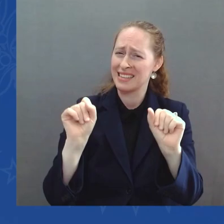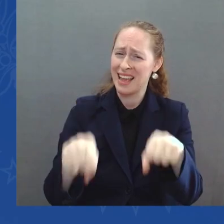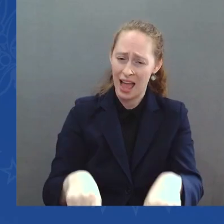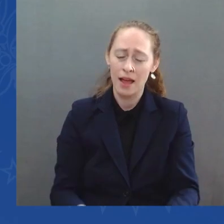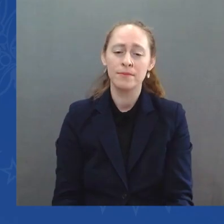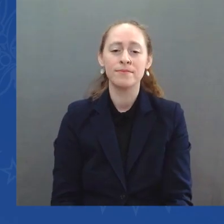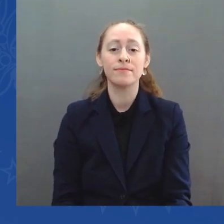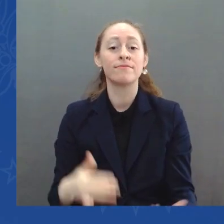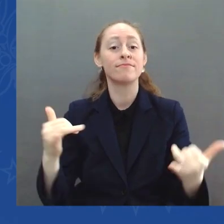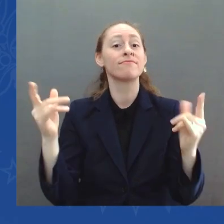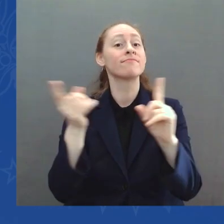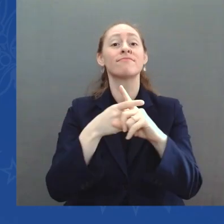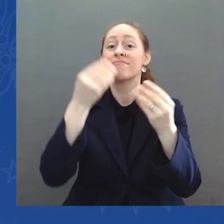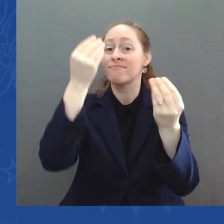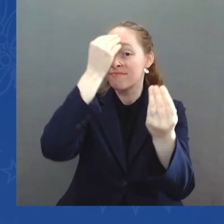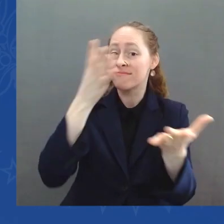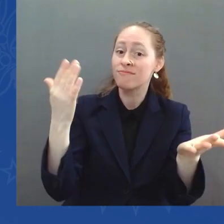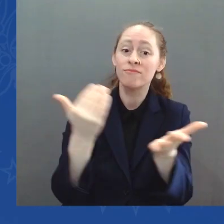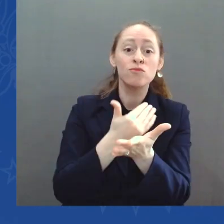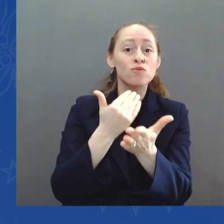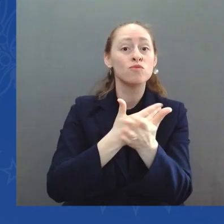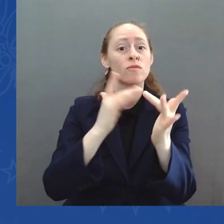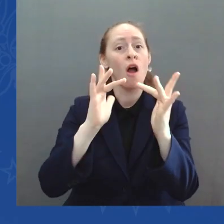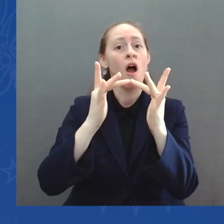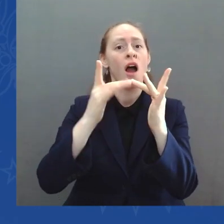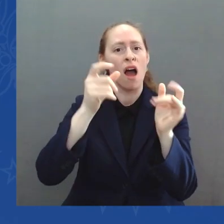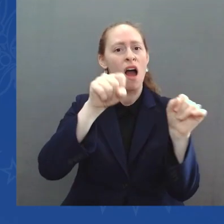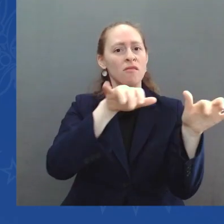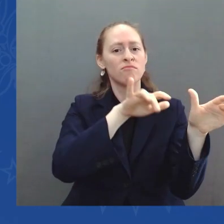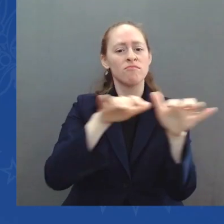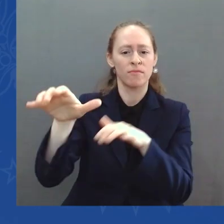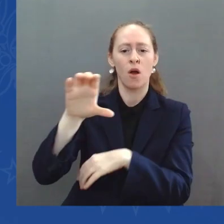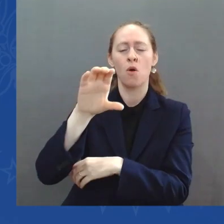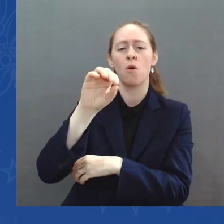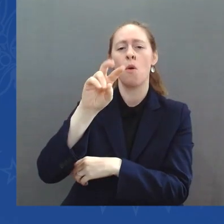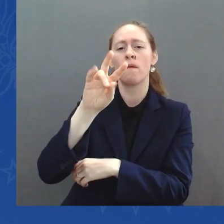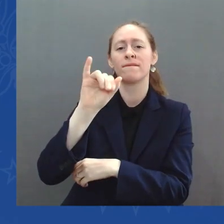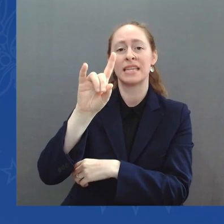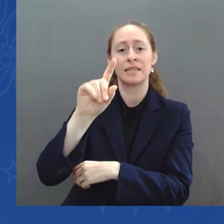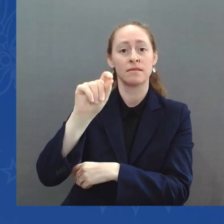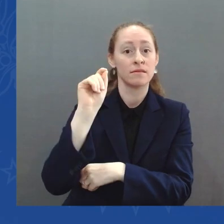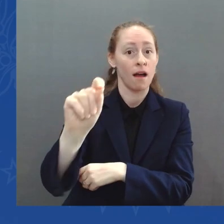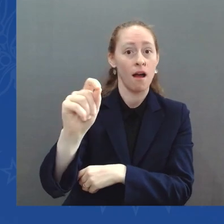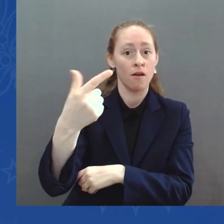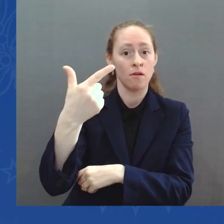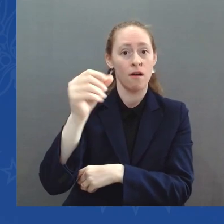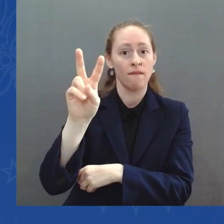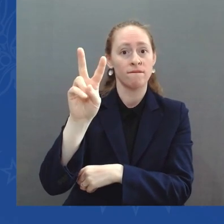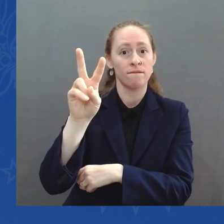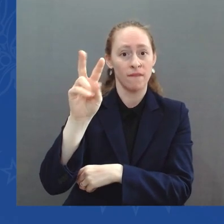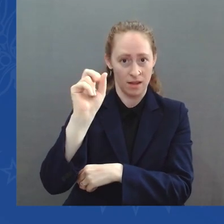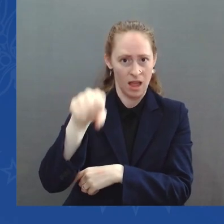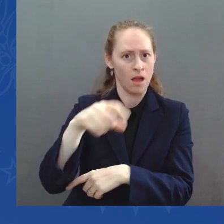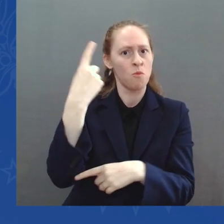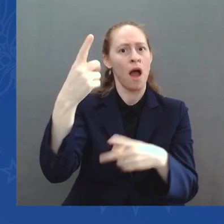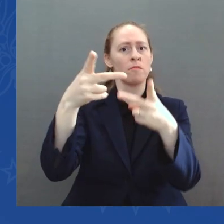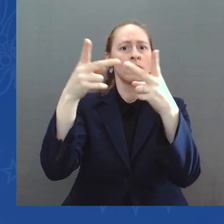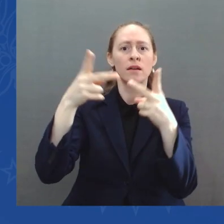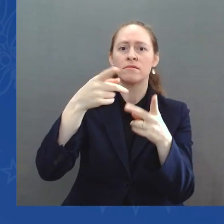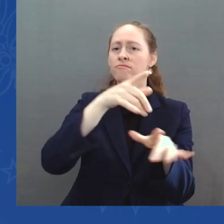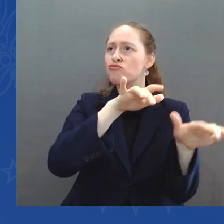a one-stop shop where anyone in America can find what they need to navigate the virus.